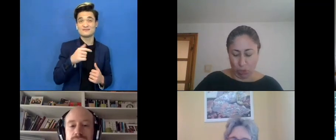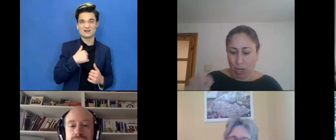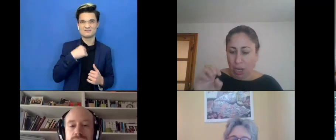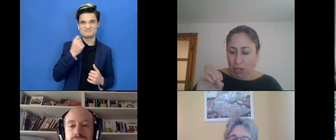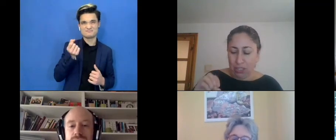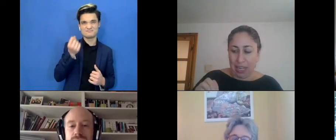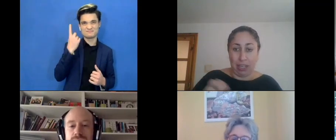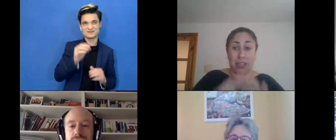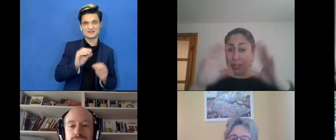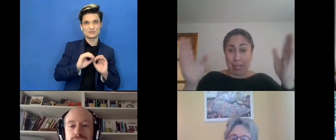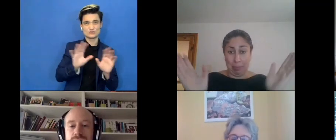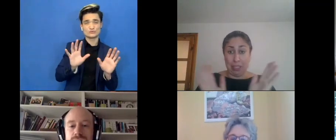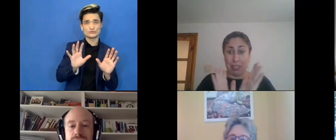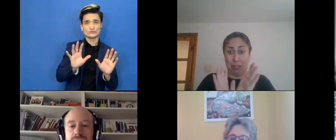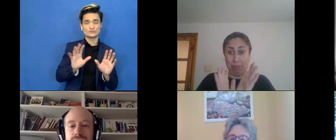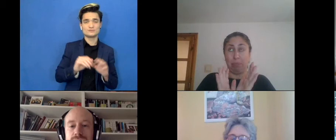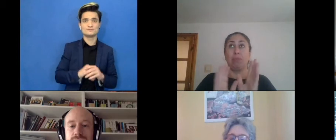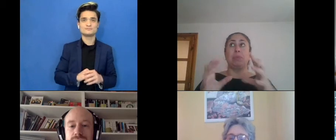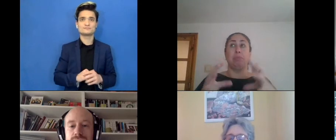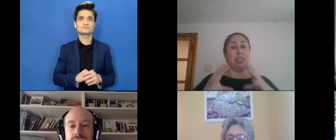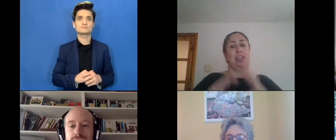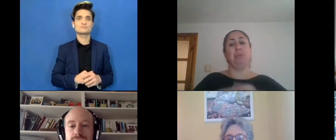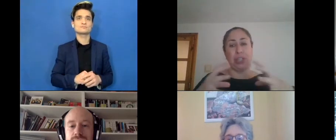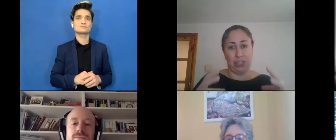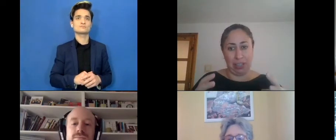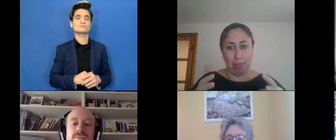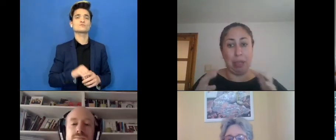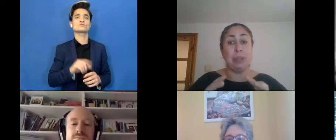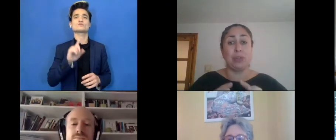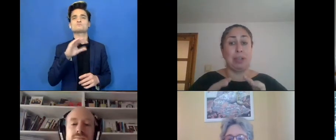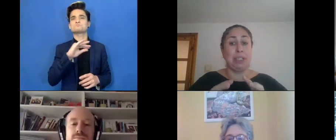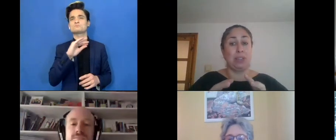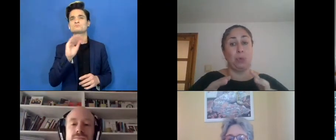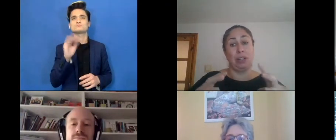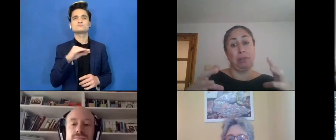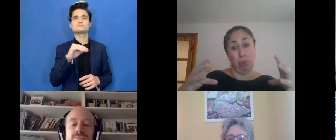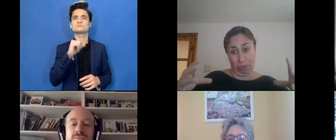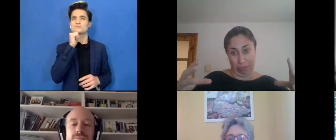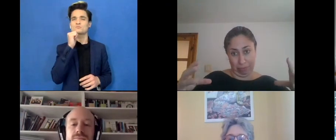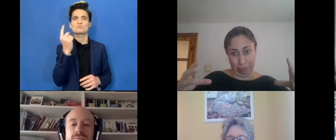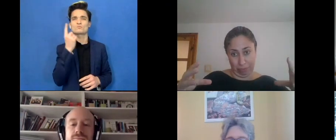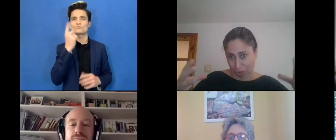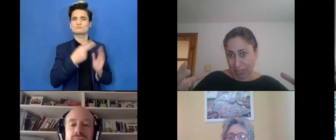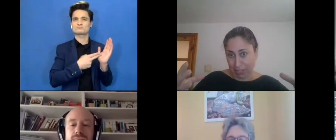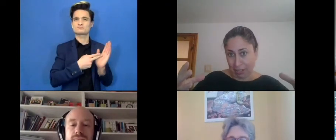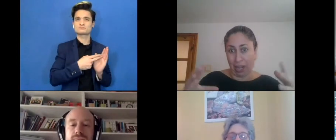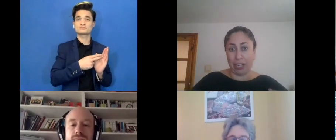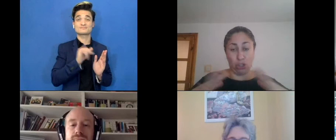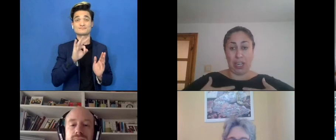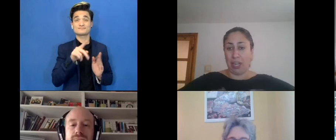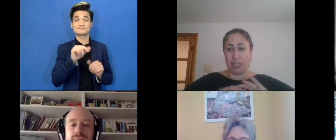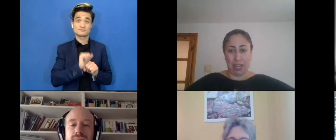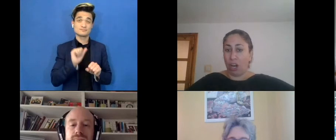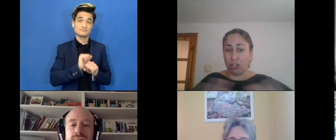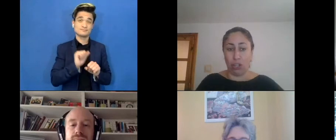100% sure. You're saying, these are my limits, but if we work together, maybe those limits will move, right?